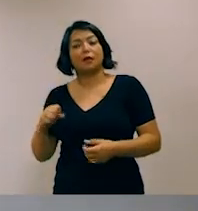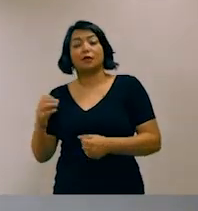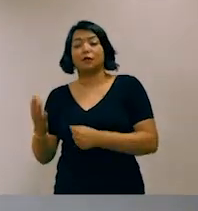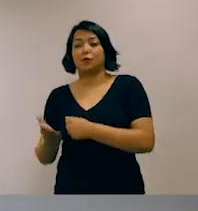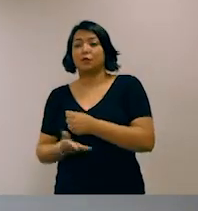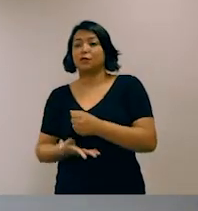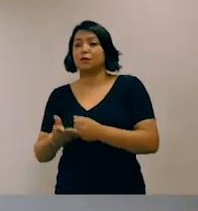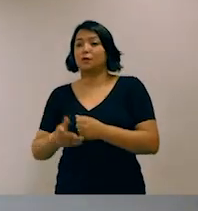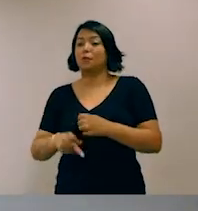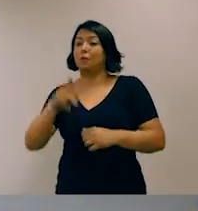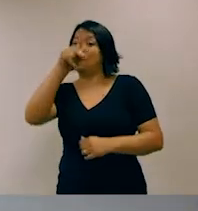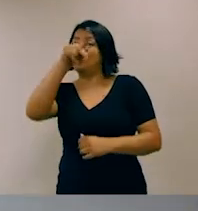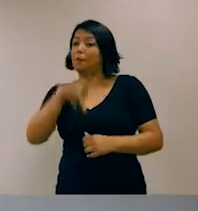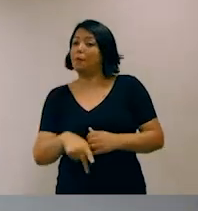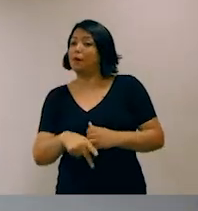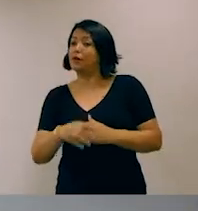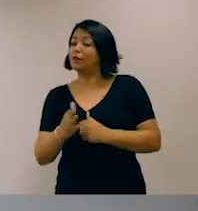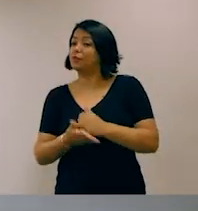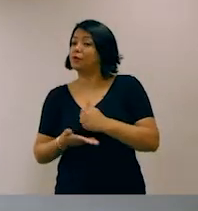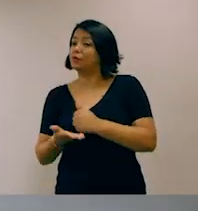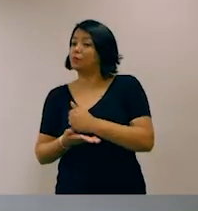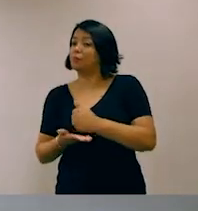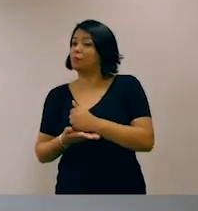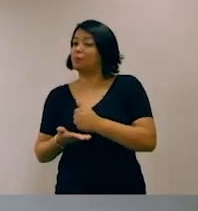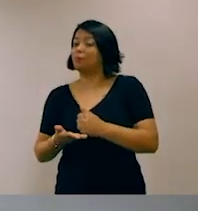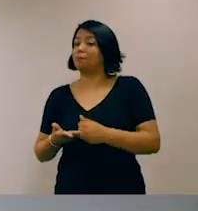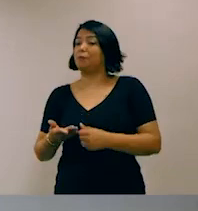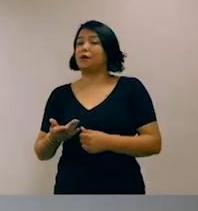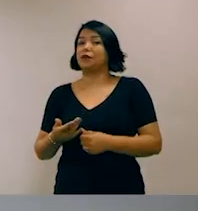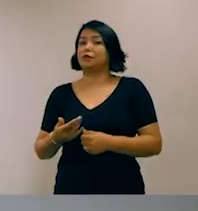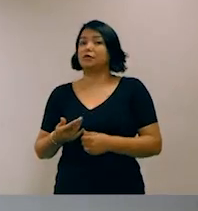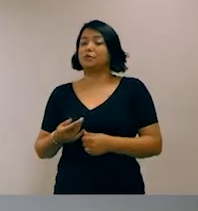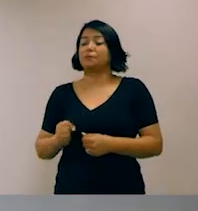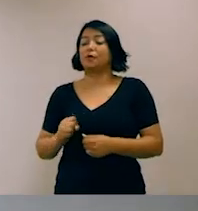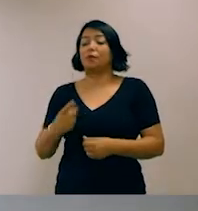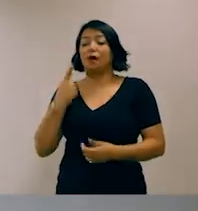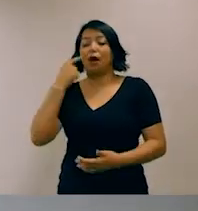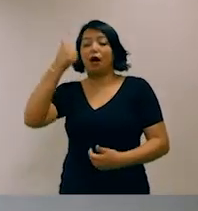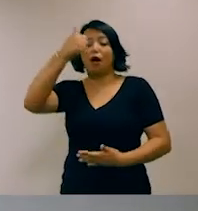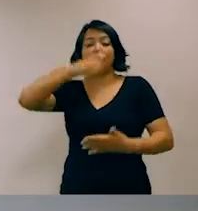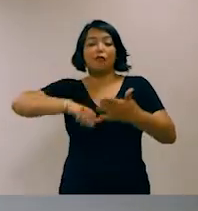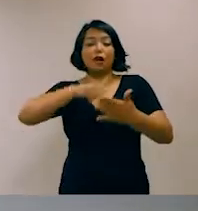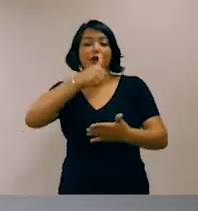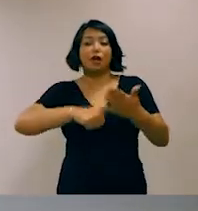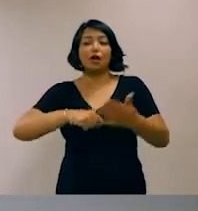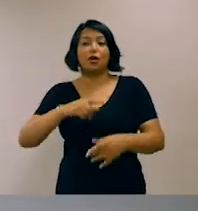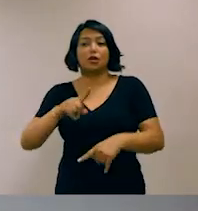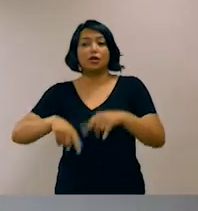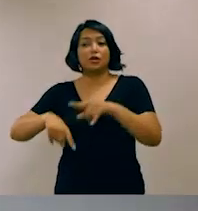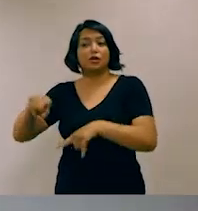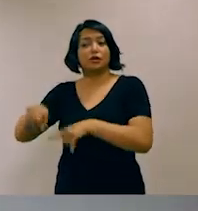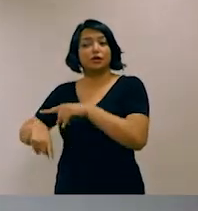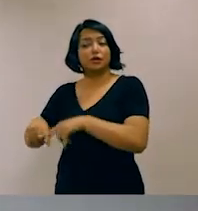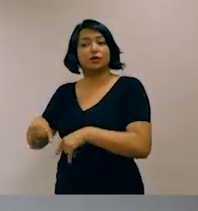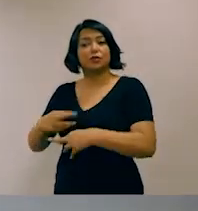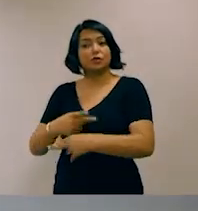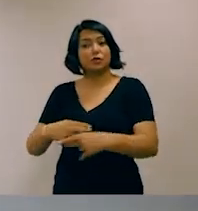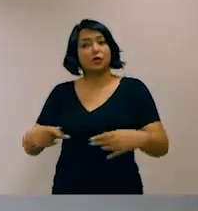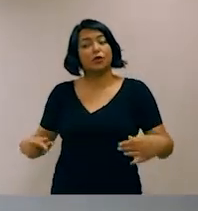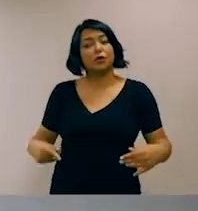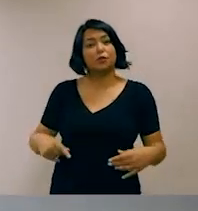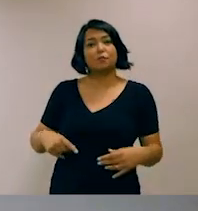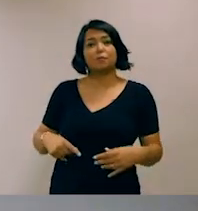parameter to know if that product is really that thing. If the text